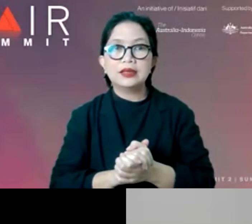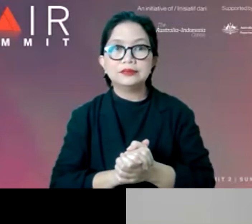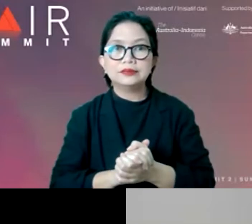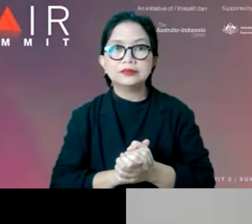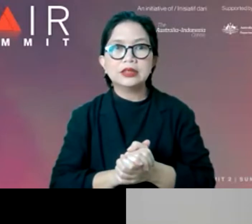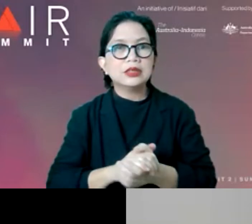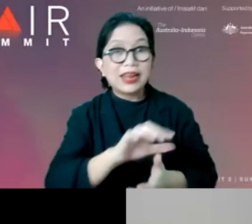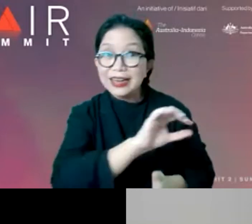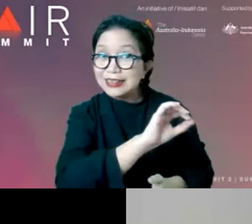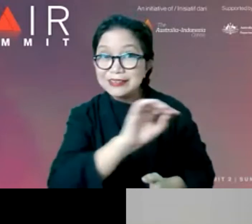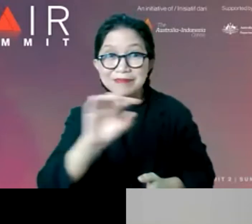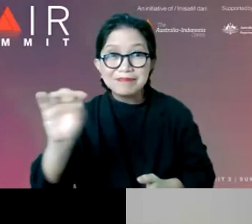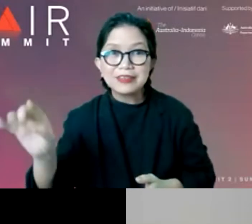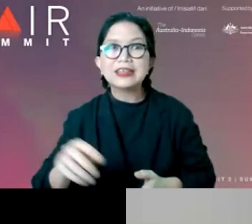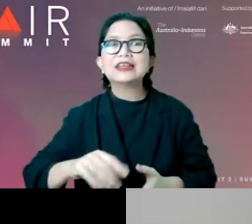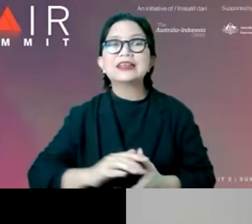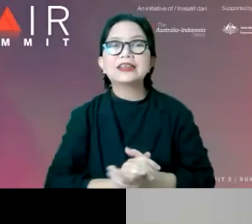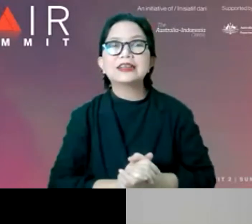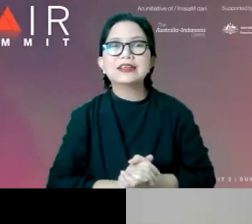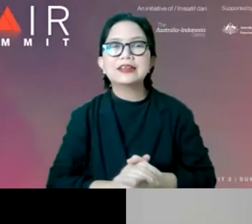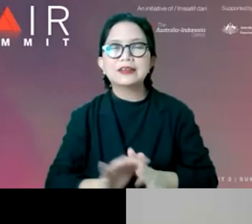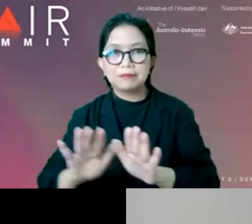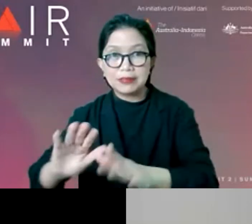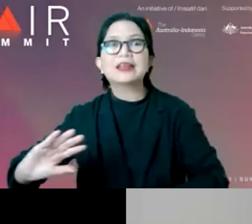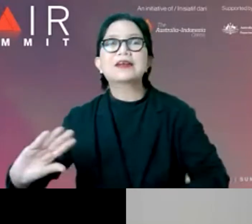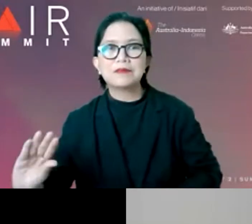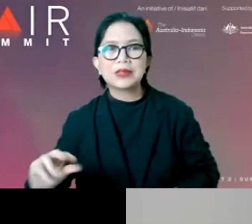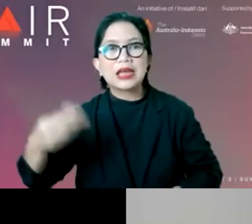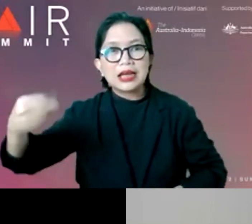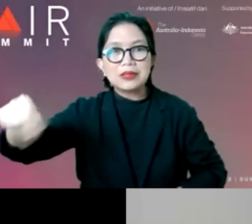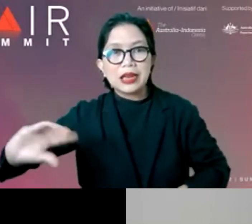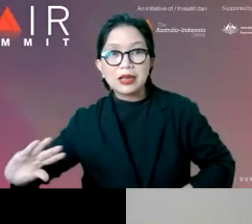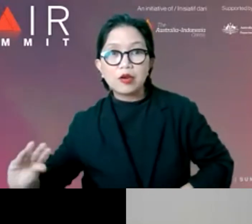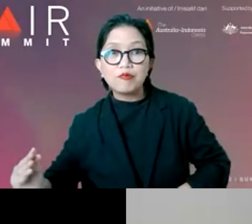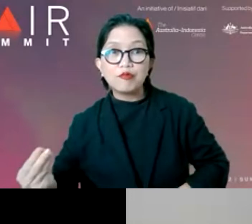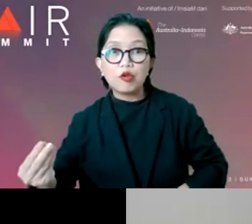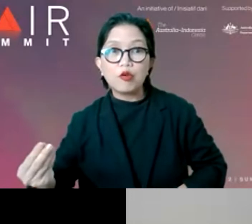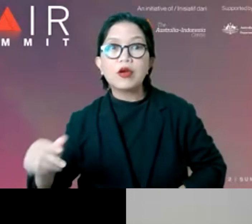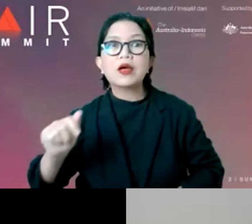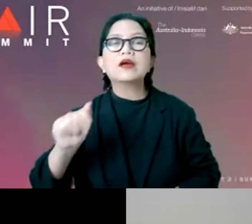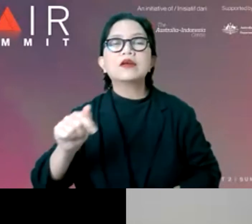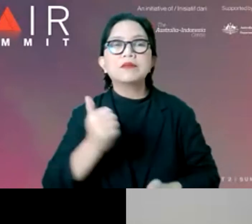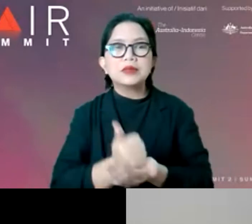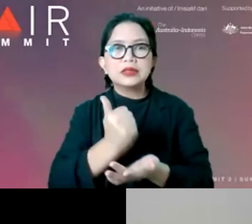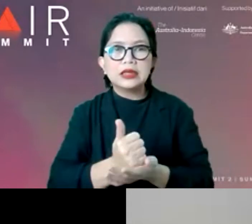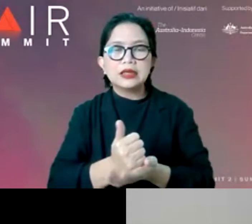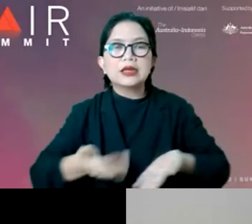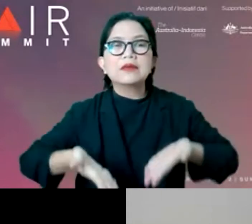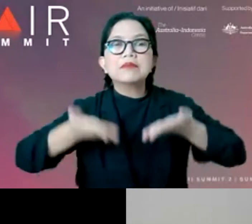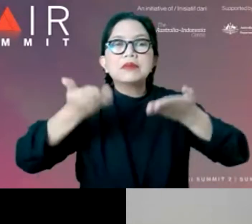important. Ministry of Informatics is right now is preparing a draft of presidential regulation